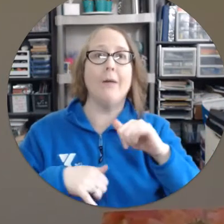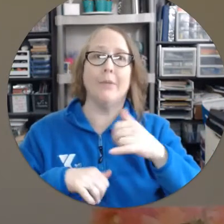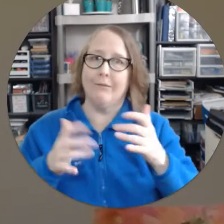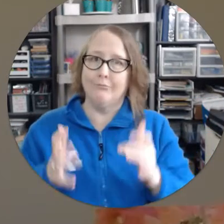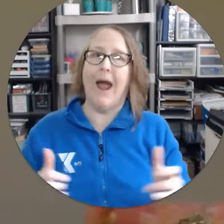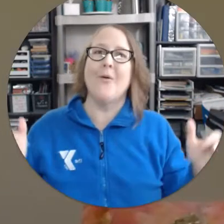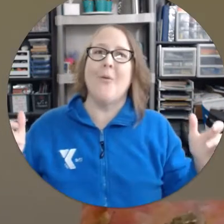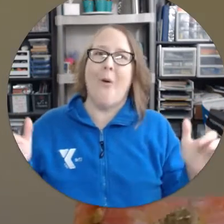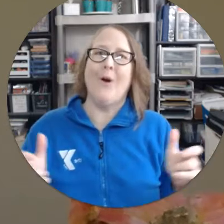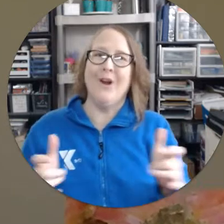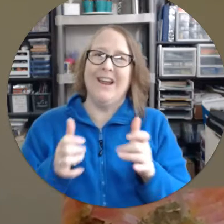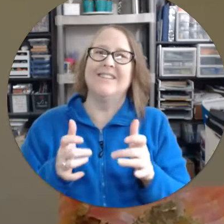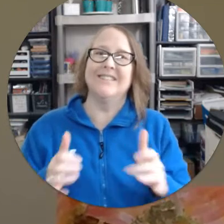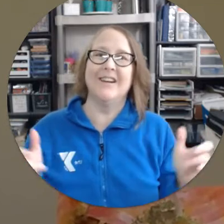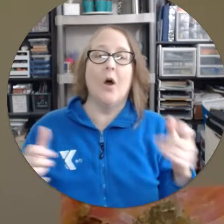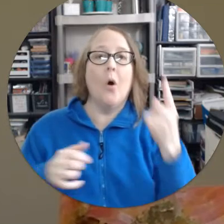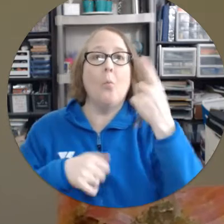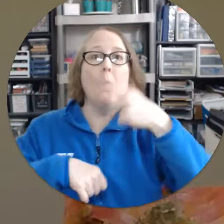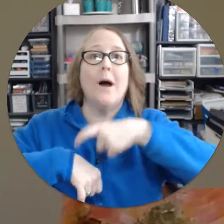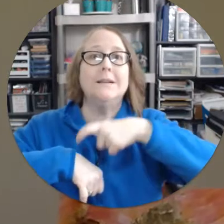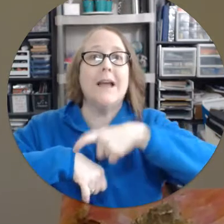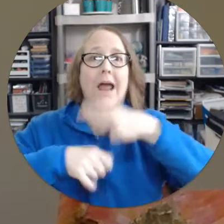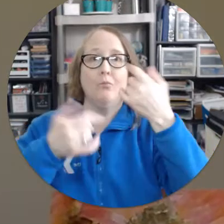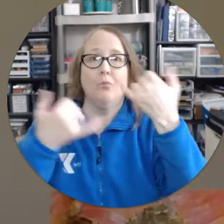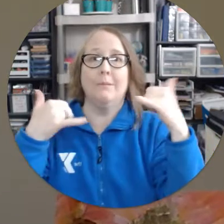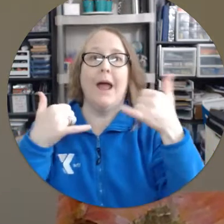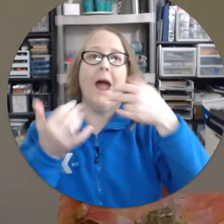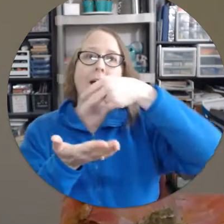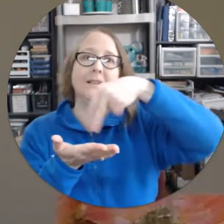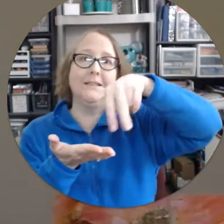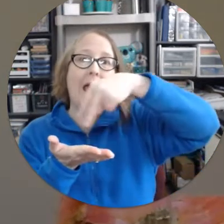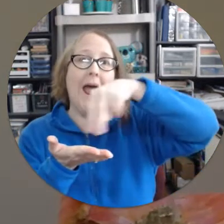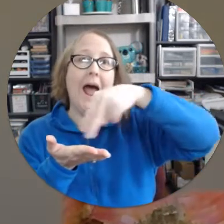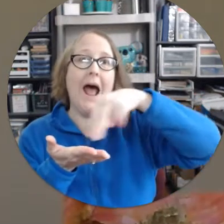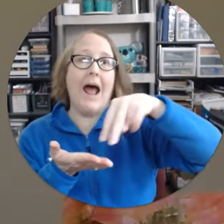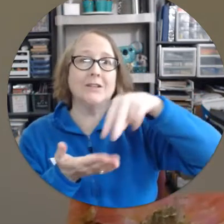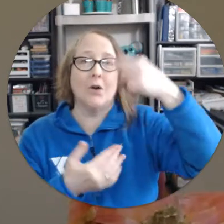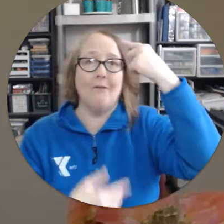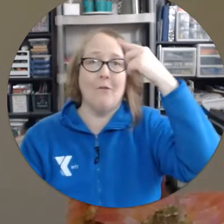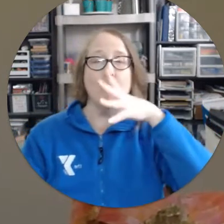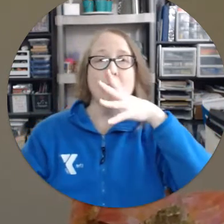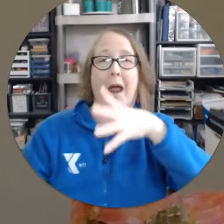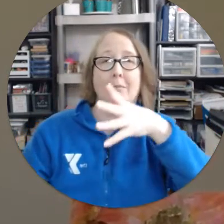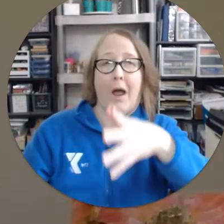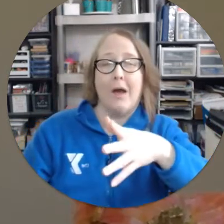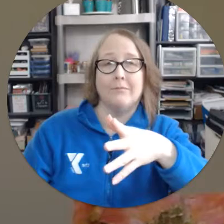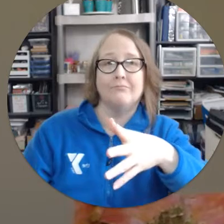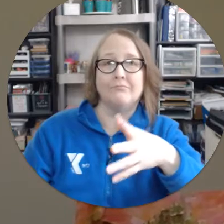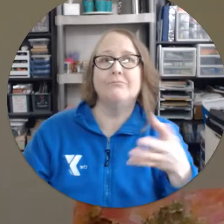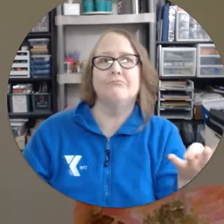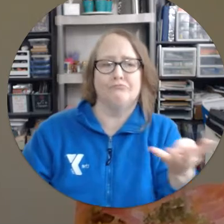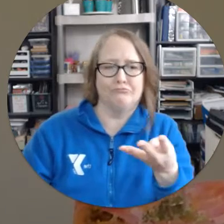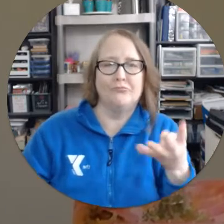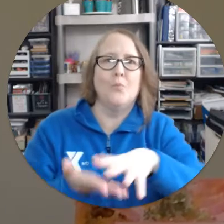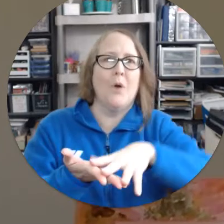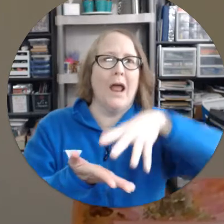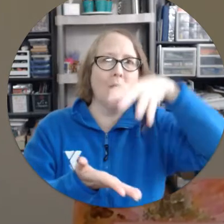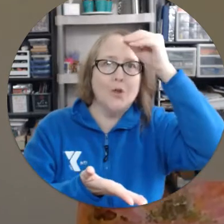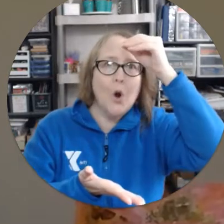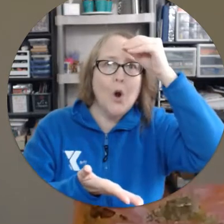accordion. One time we played a dance for Grandma that we learned in the music club